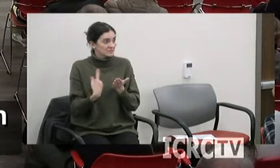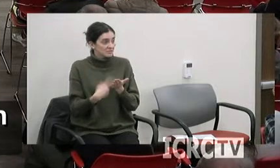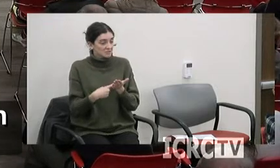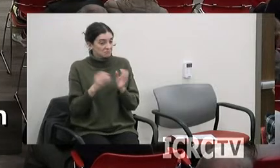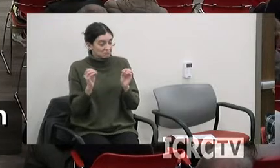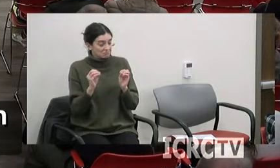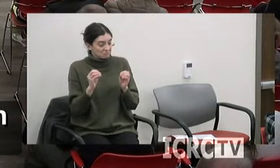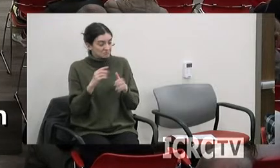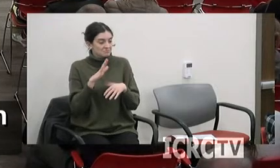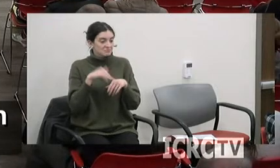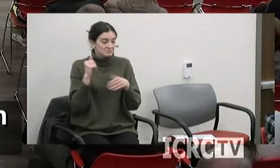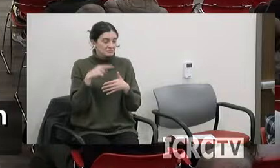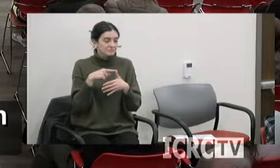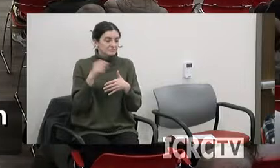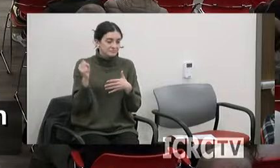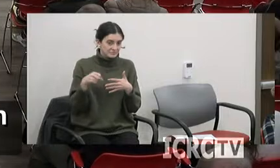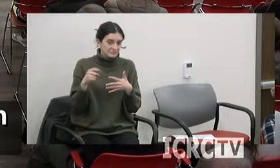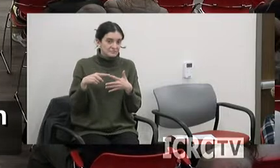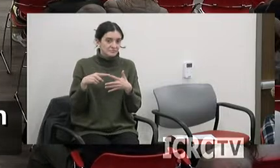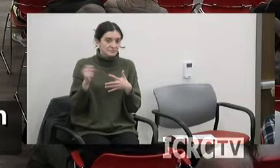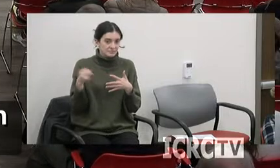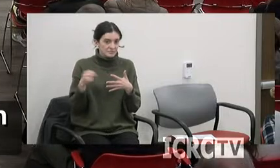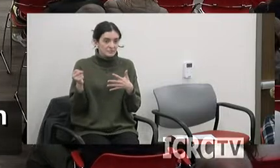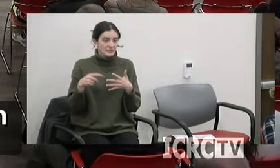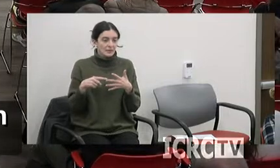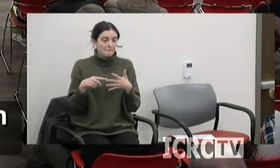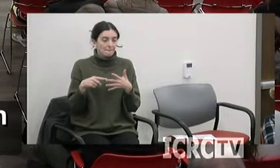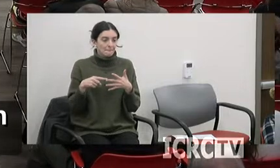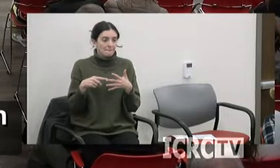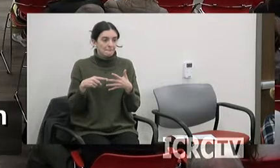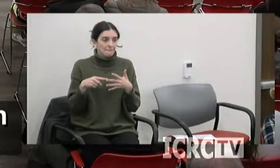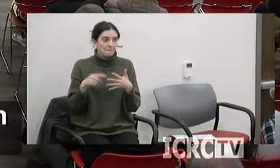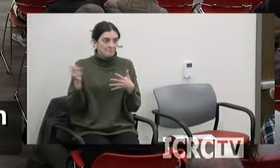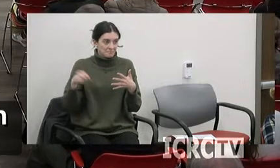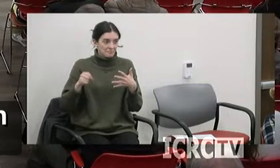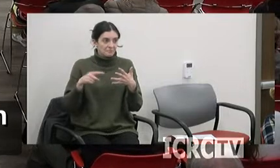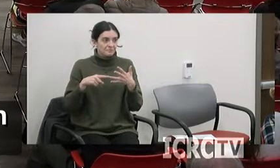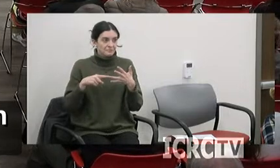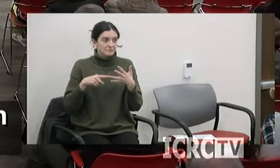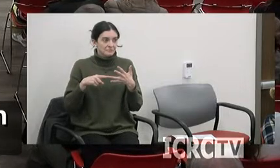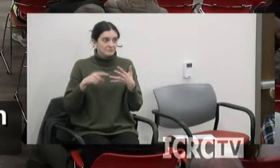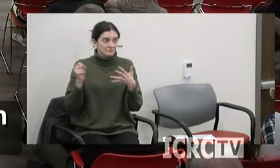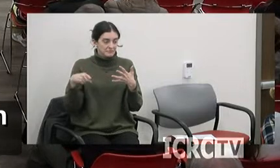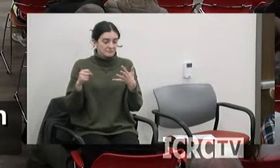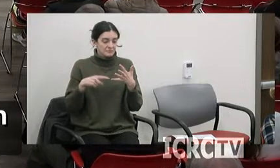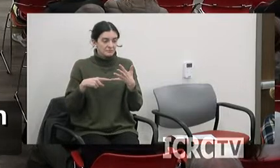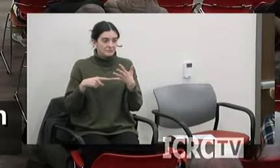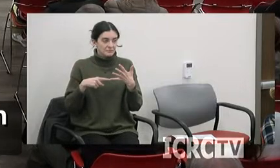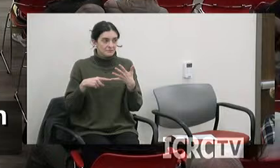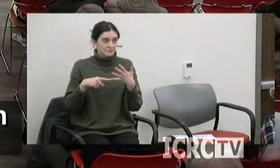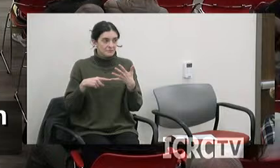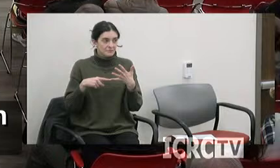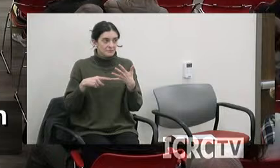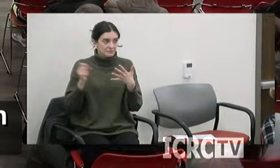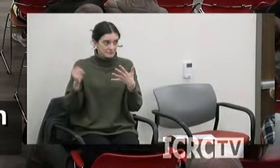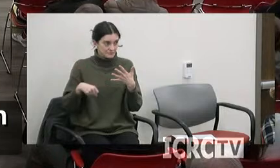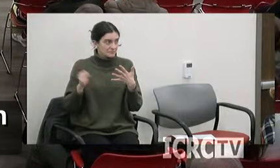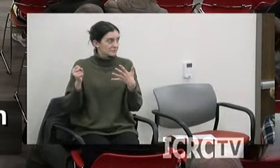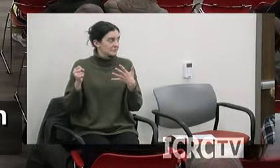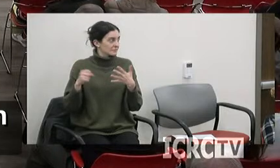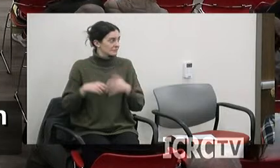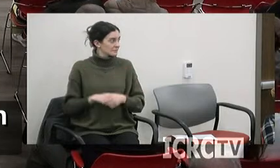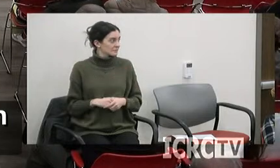roll. Mrs. Mason? Yes. Mr. Combs? Yes. Mrs. Nolan? Yes. Mrs. Chestnut? Yes. Mr. Miranda? Yes, thank